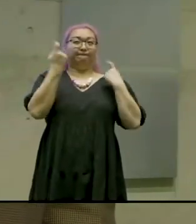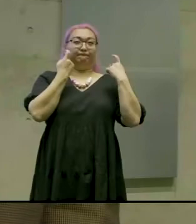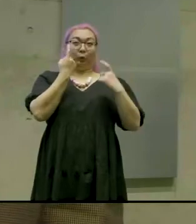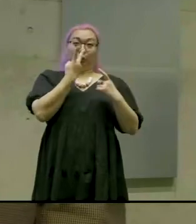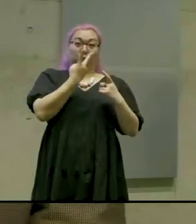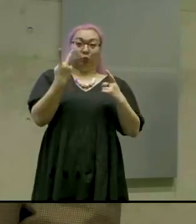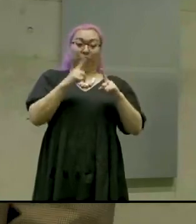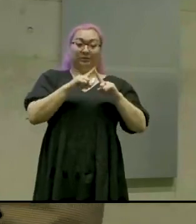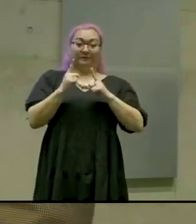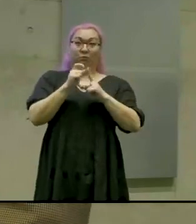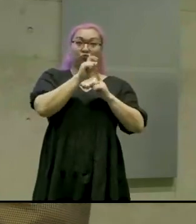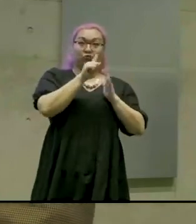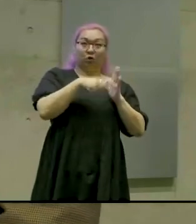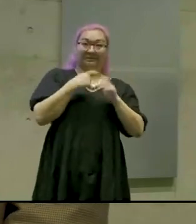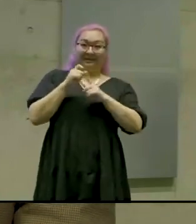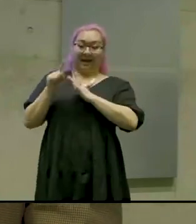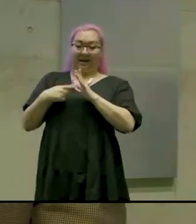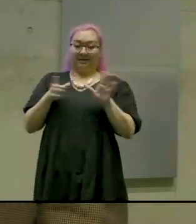idea.